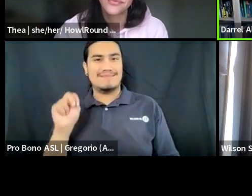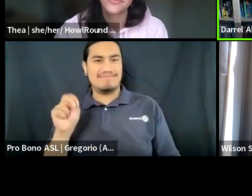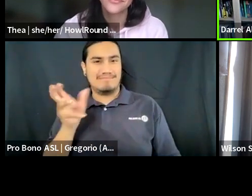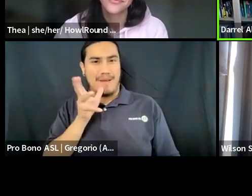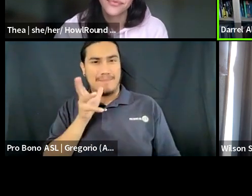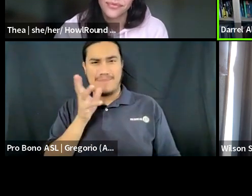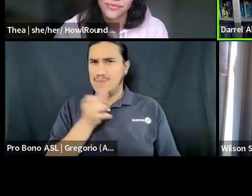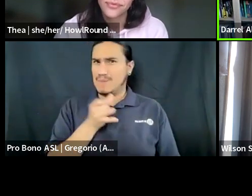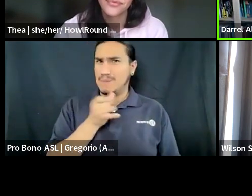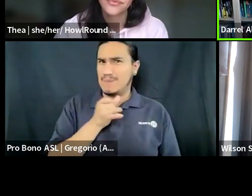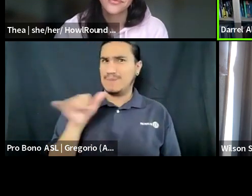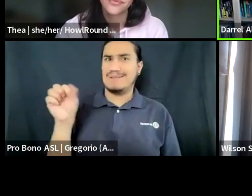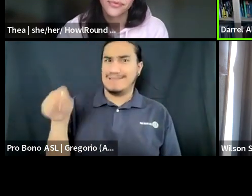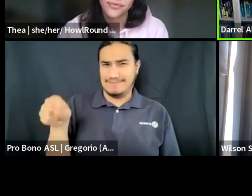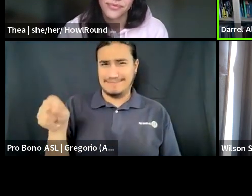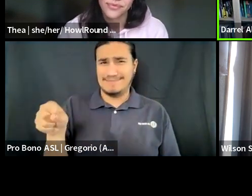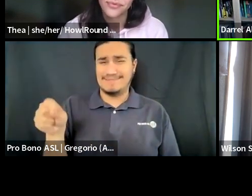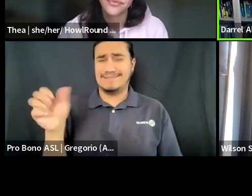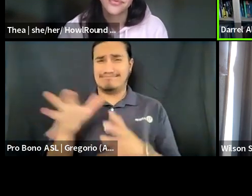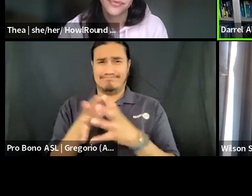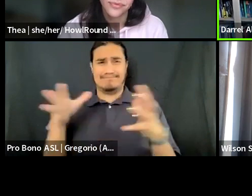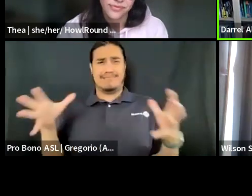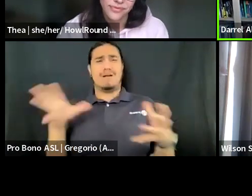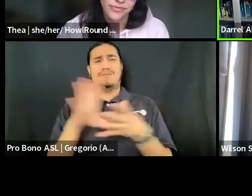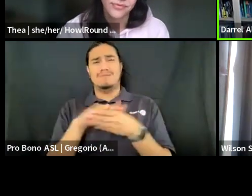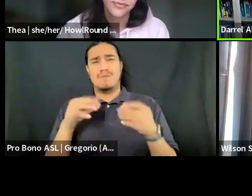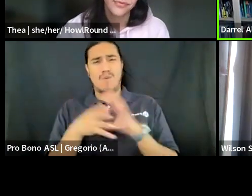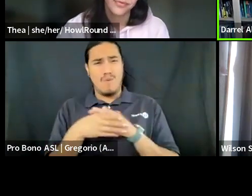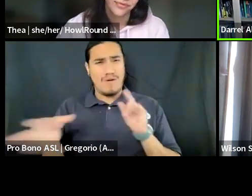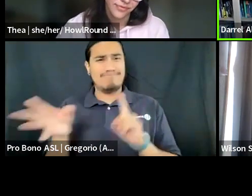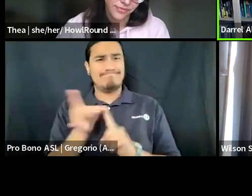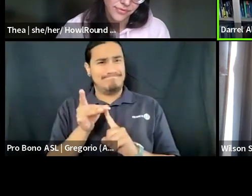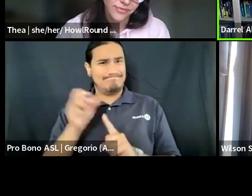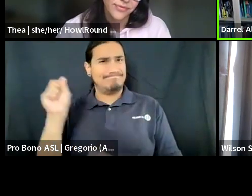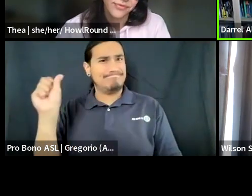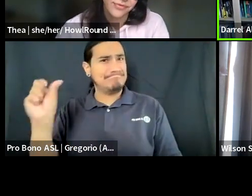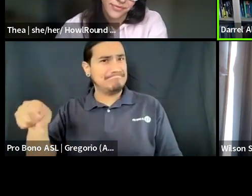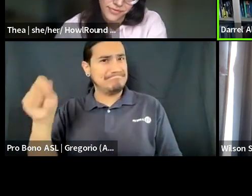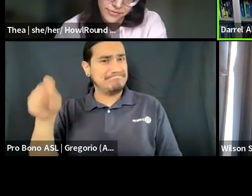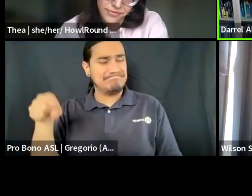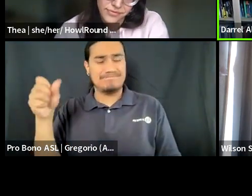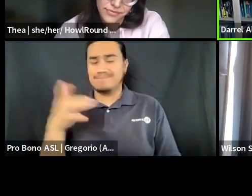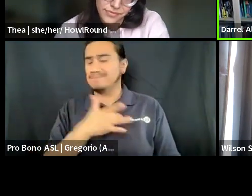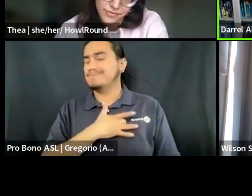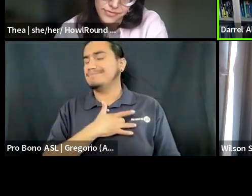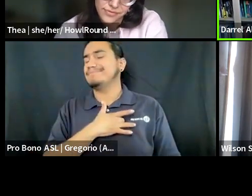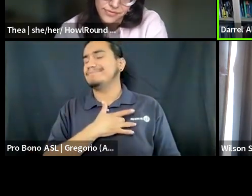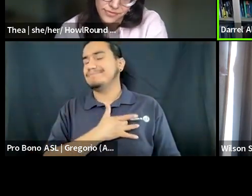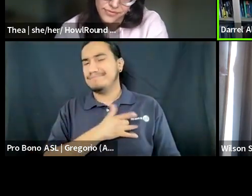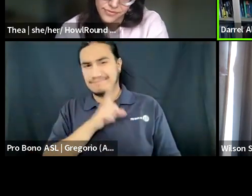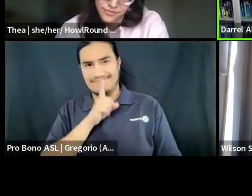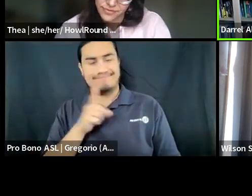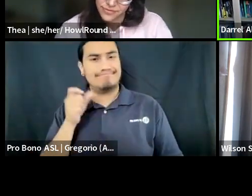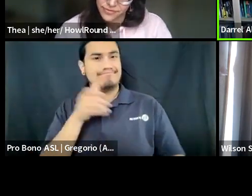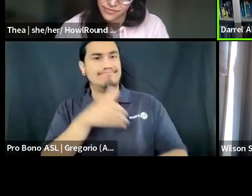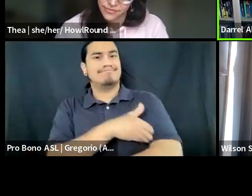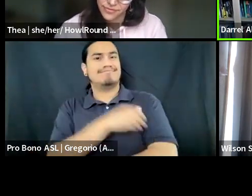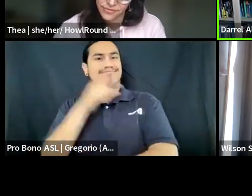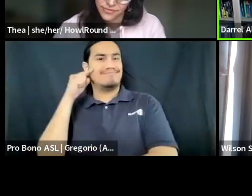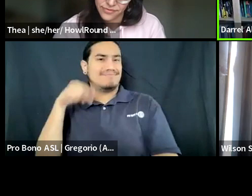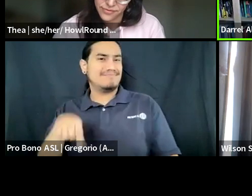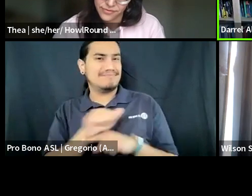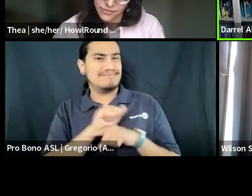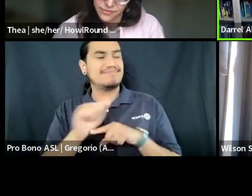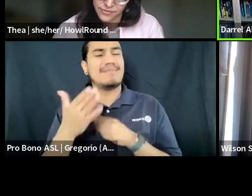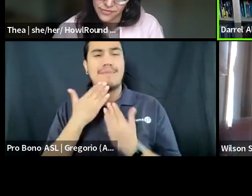Yes, so that there's so much story attached to that one, right? Yeah, that's really great for this exercise. Thanks for